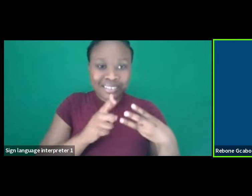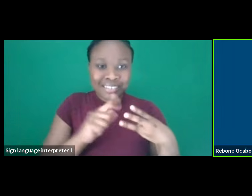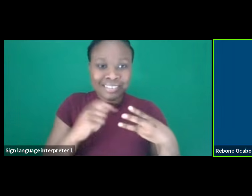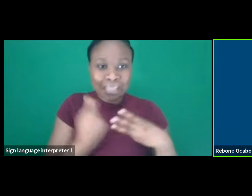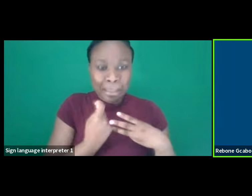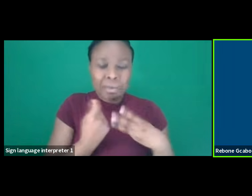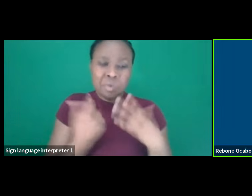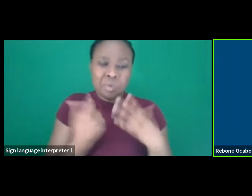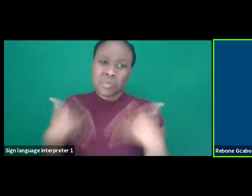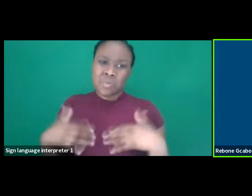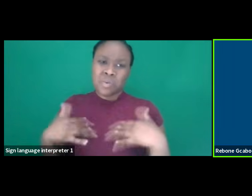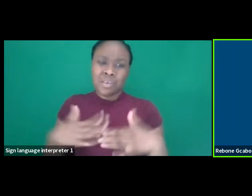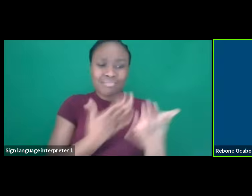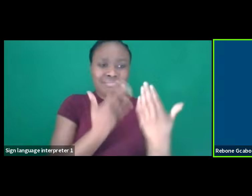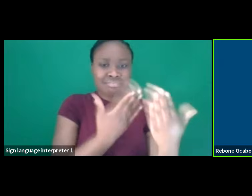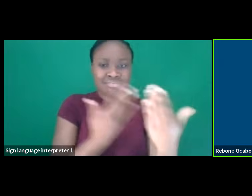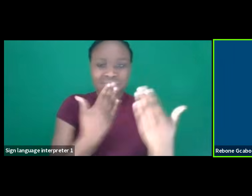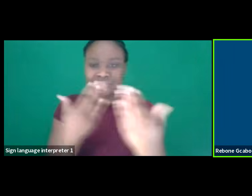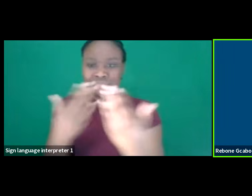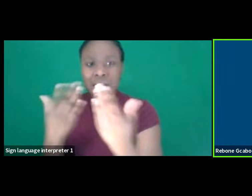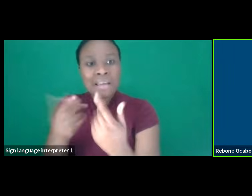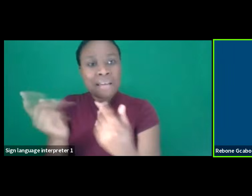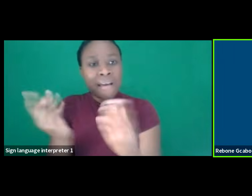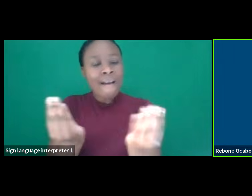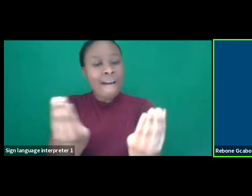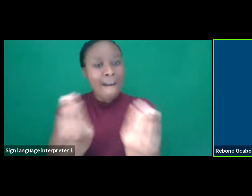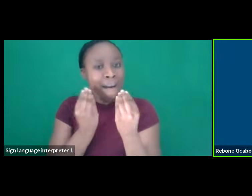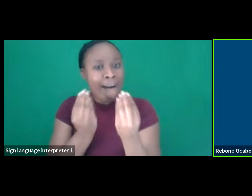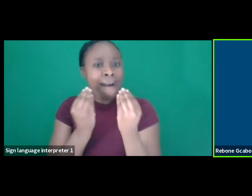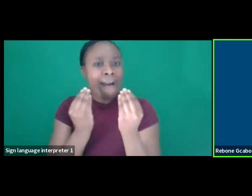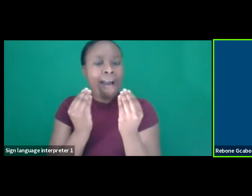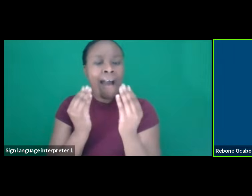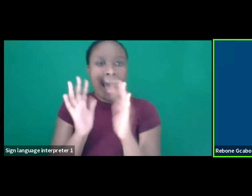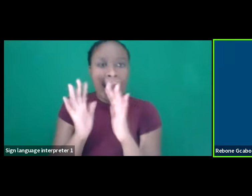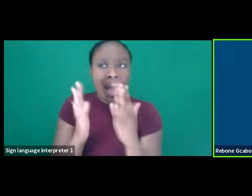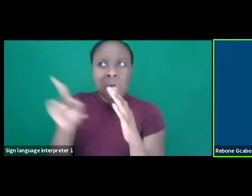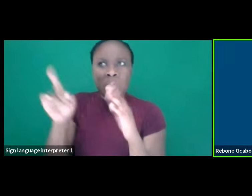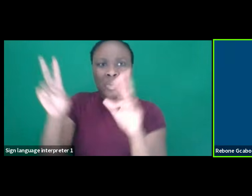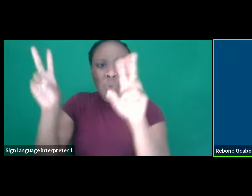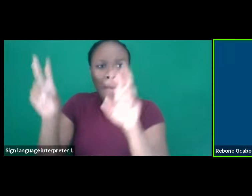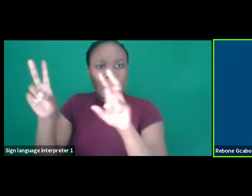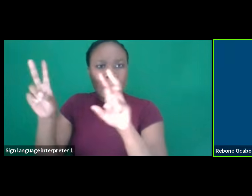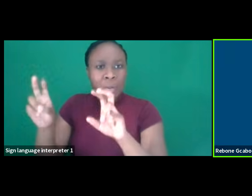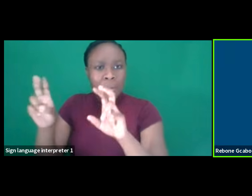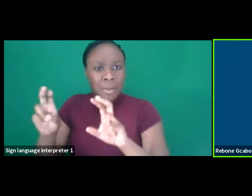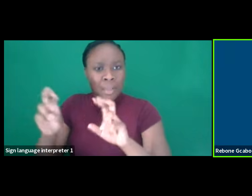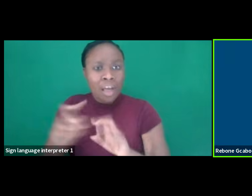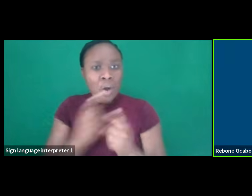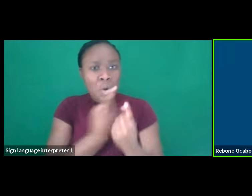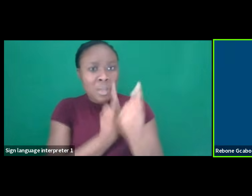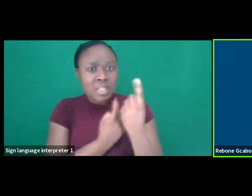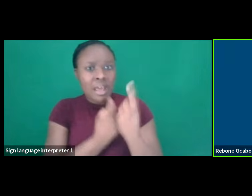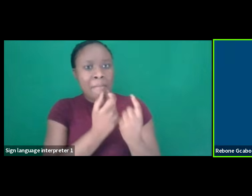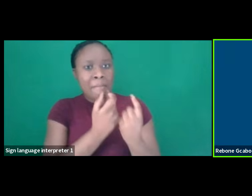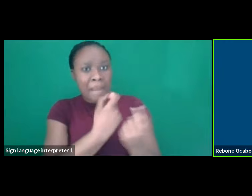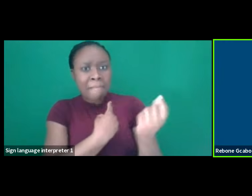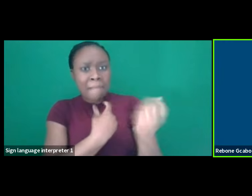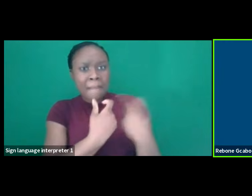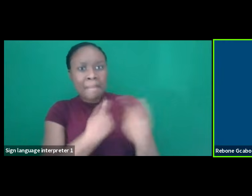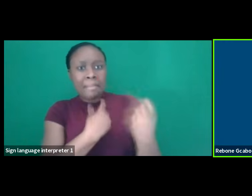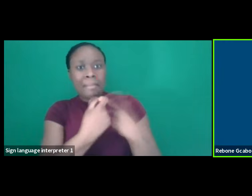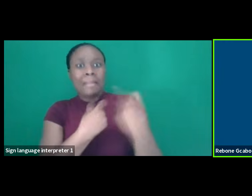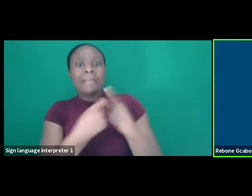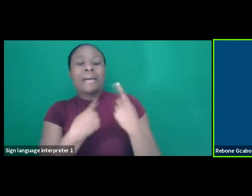educating all of us about the topic of the day. The questions were coming thick and fast, and you did